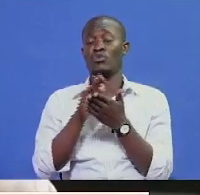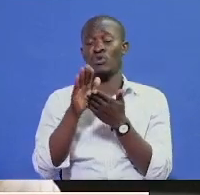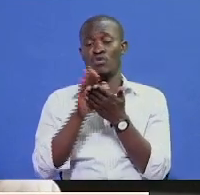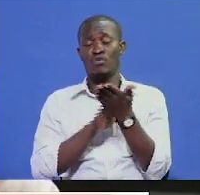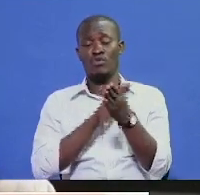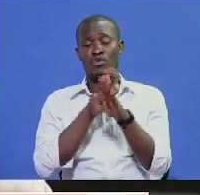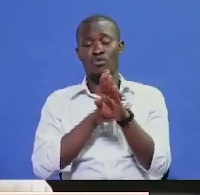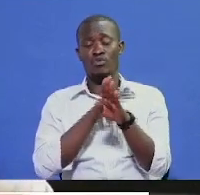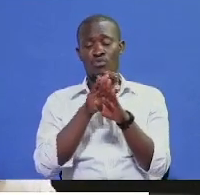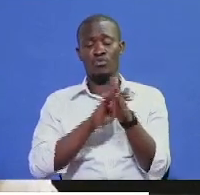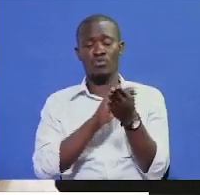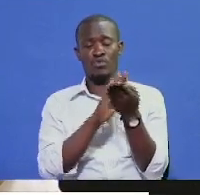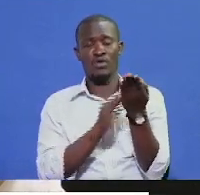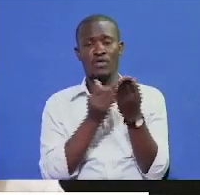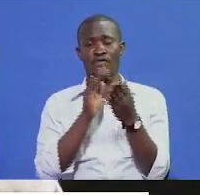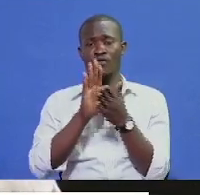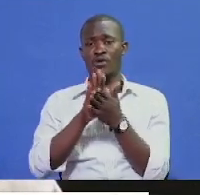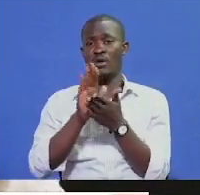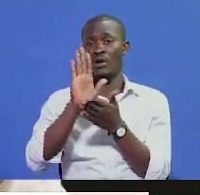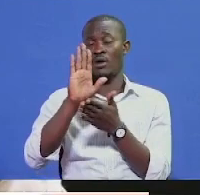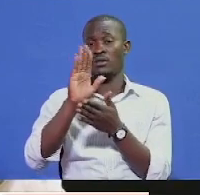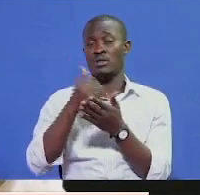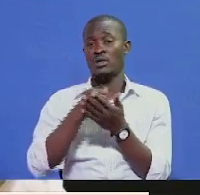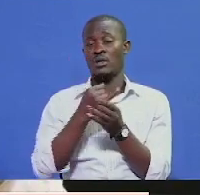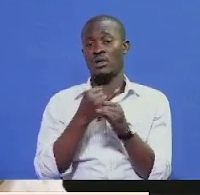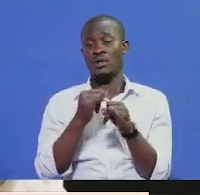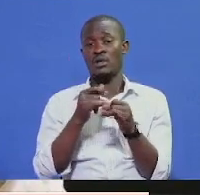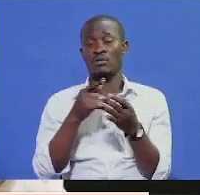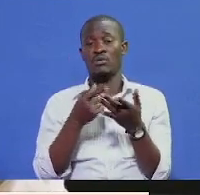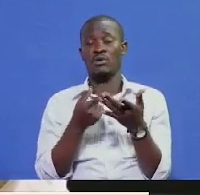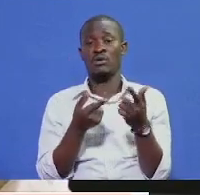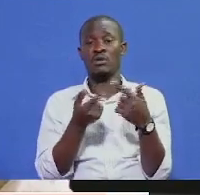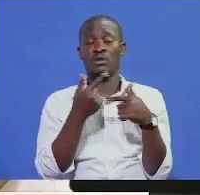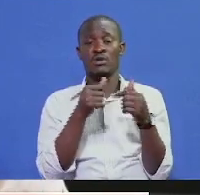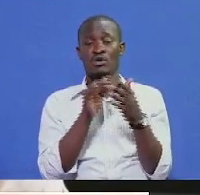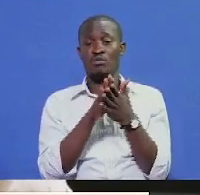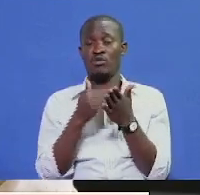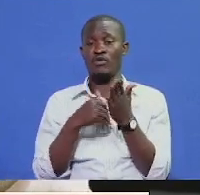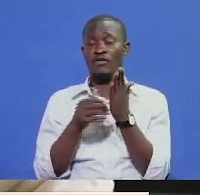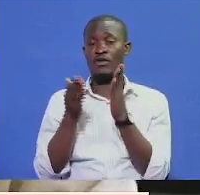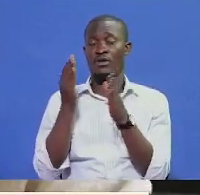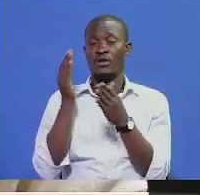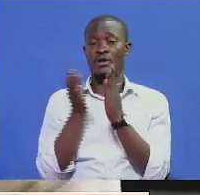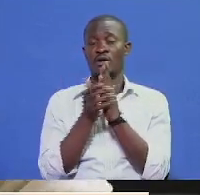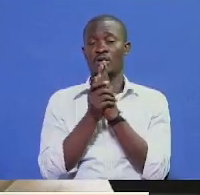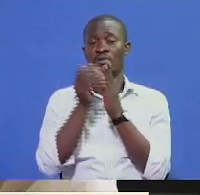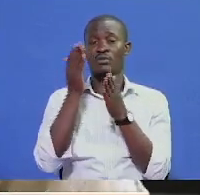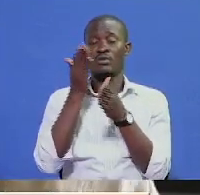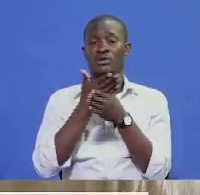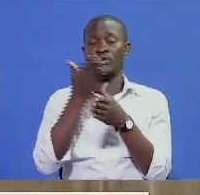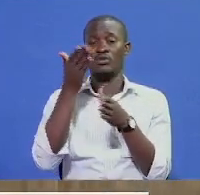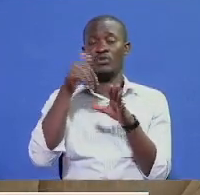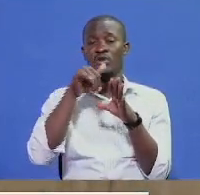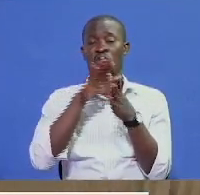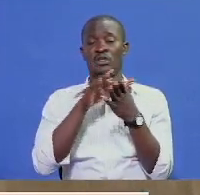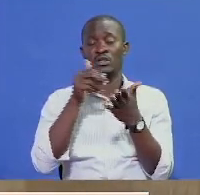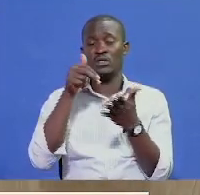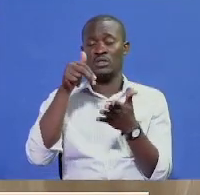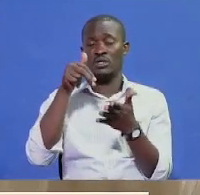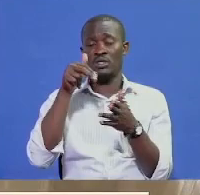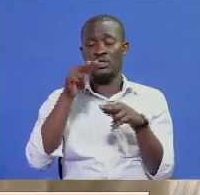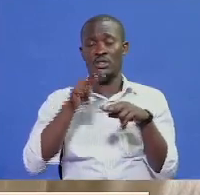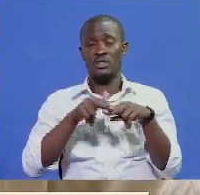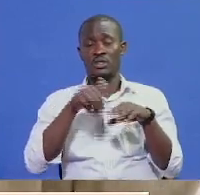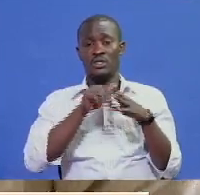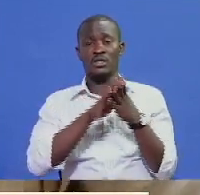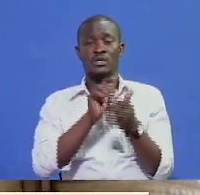wipe. But if your hands are clean, once you become an expert at this, you will just, while you're sitting on the toilet, you will just